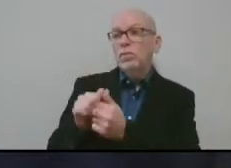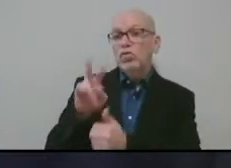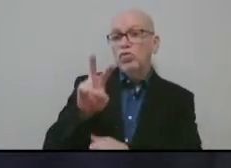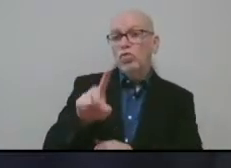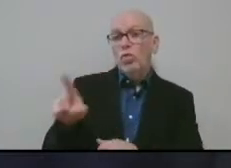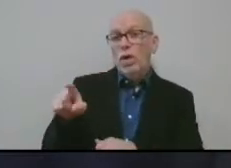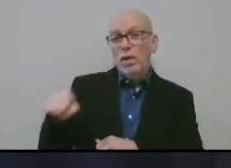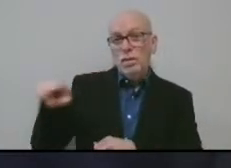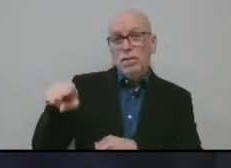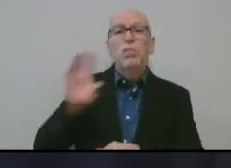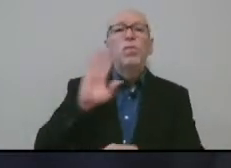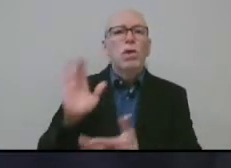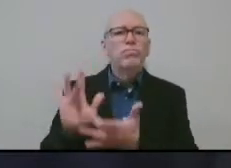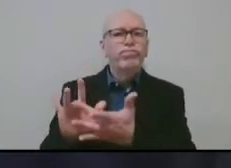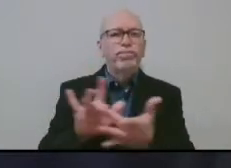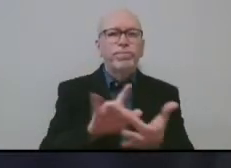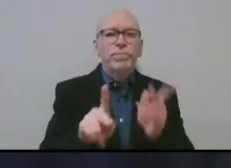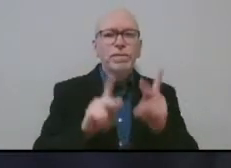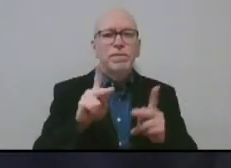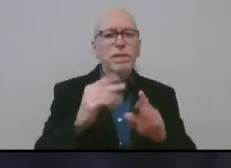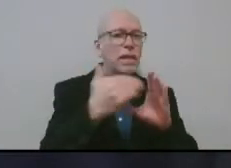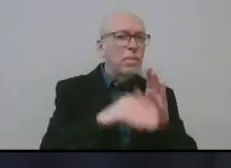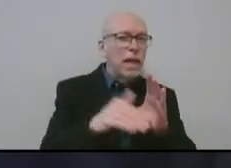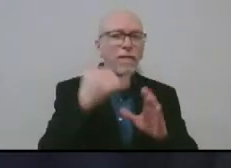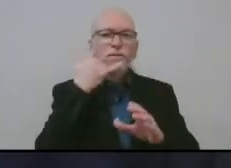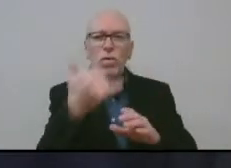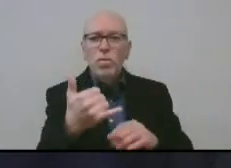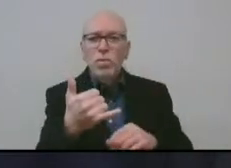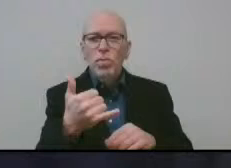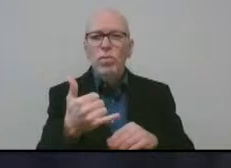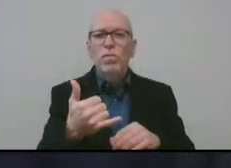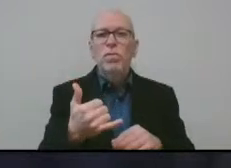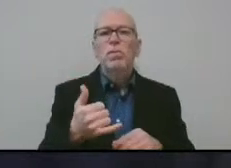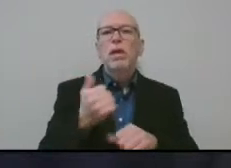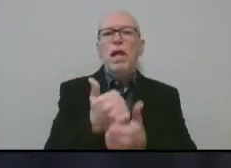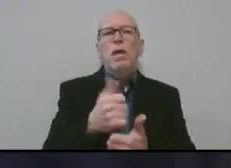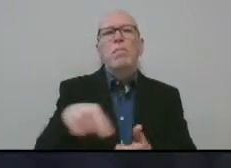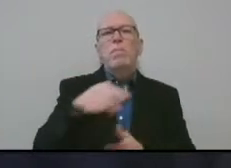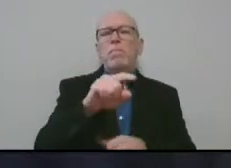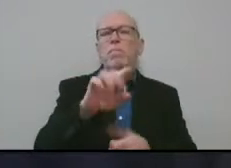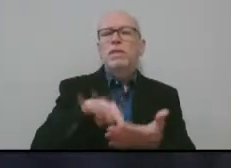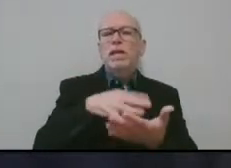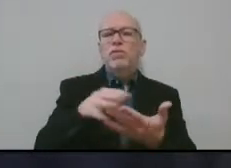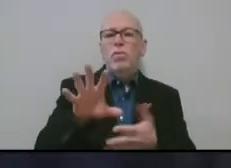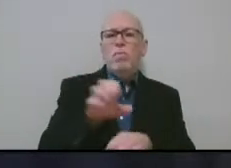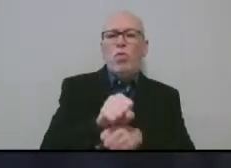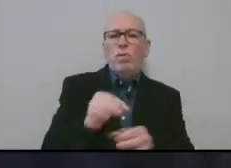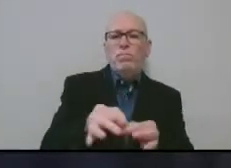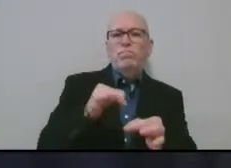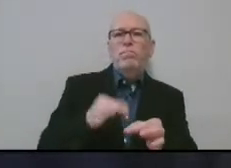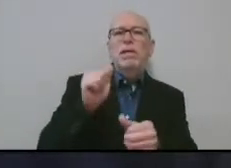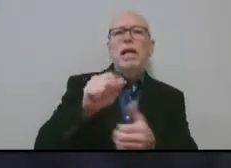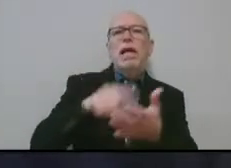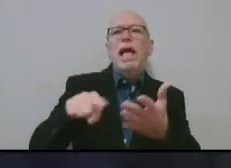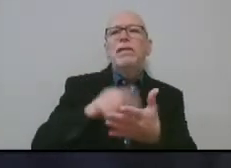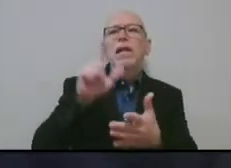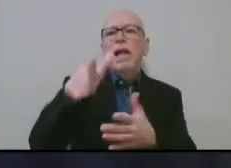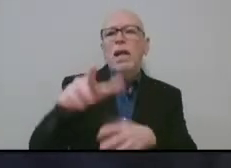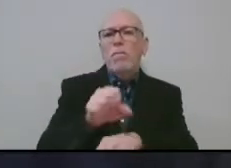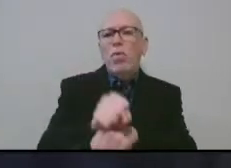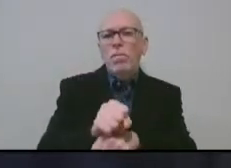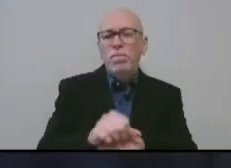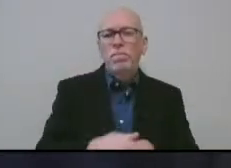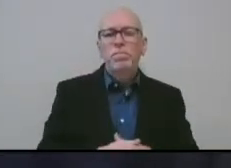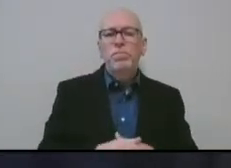out to those people via email and phone calls to help them schedule an earlier appointment and cancel their later appointment. We wanted to